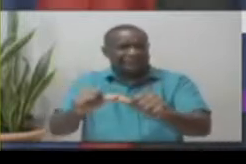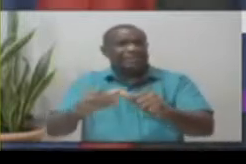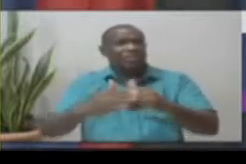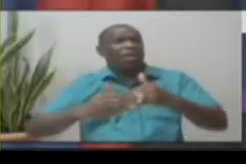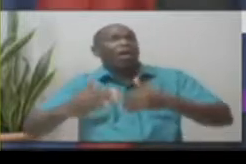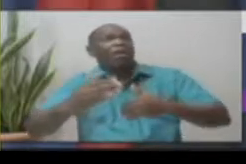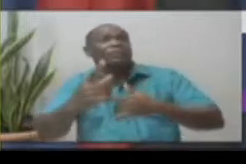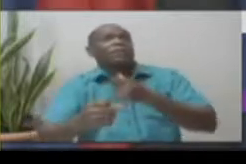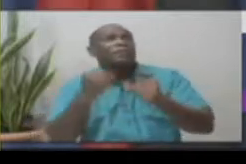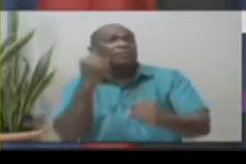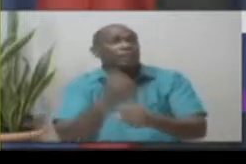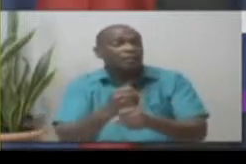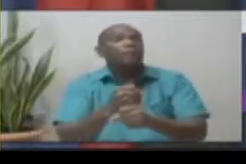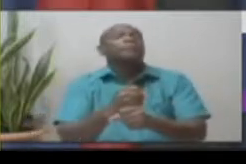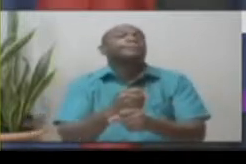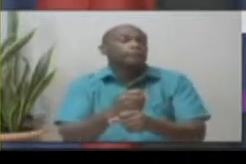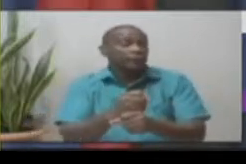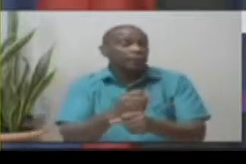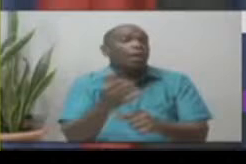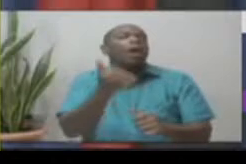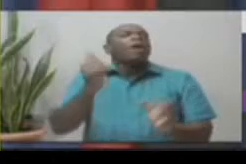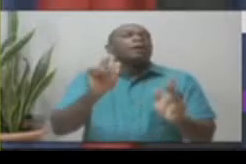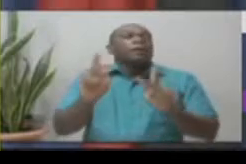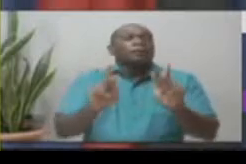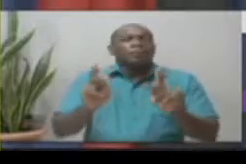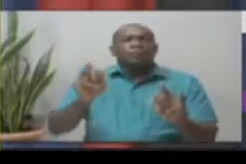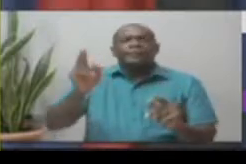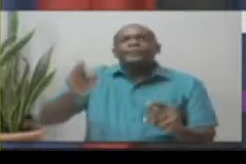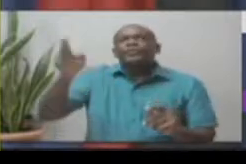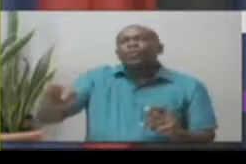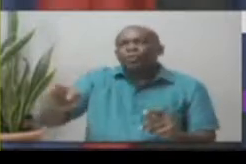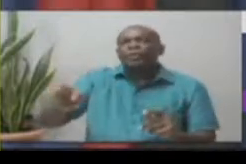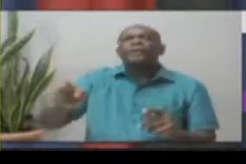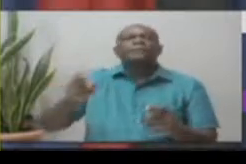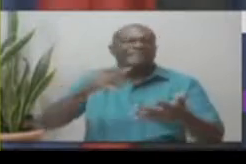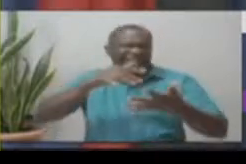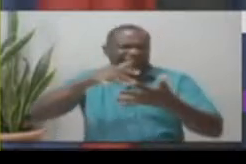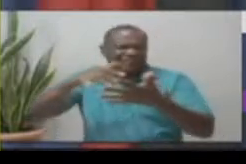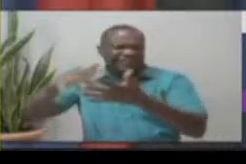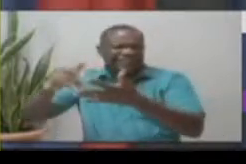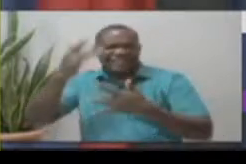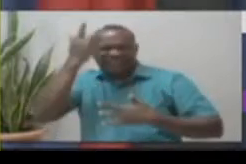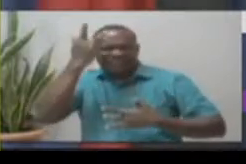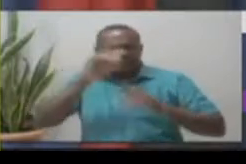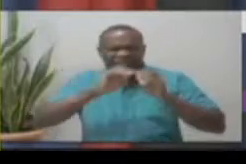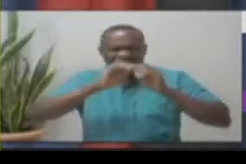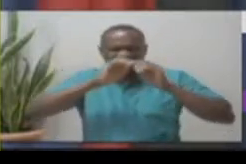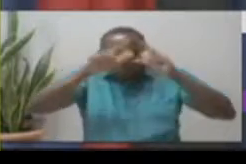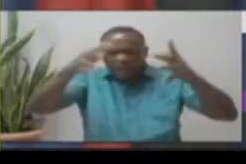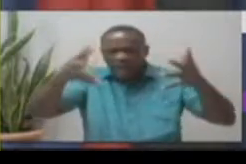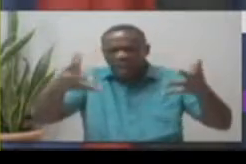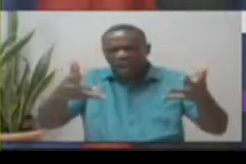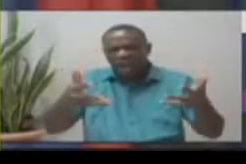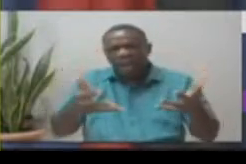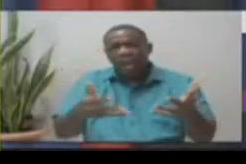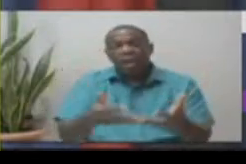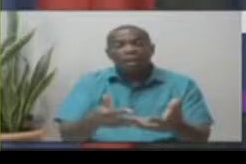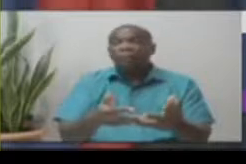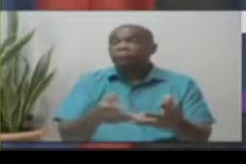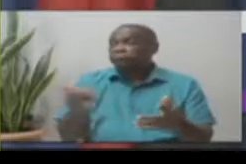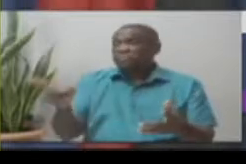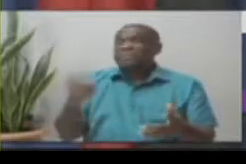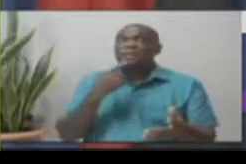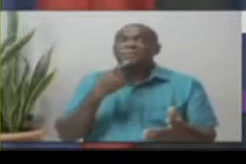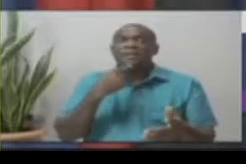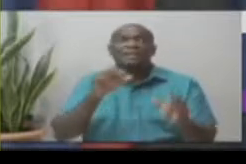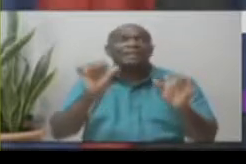pandemics were saying that it could take about 2 years before the human population gets the better of